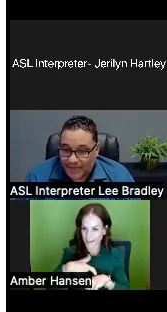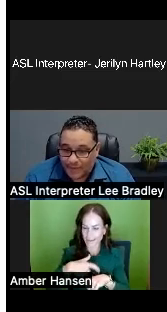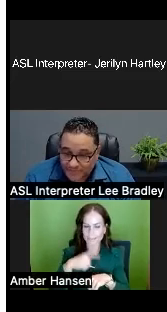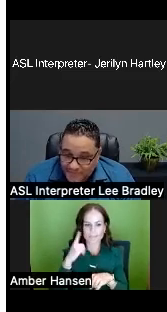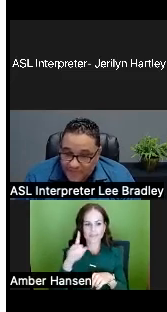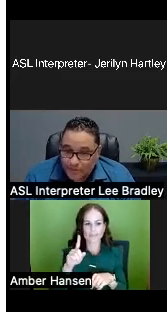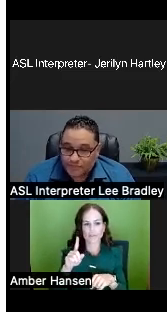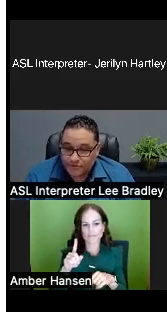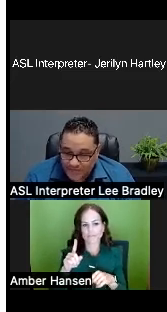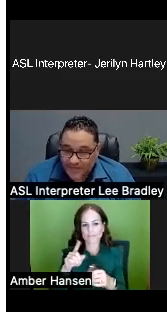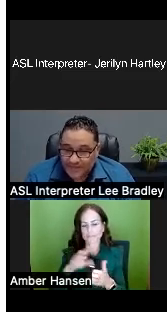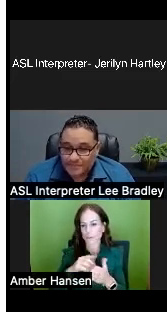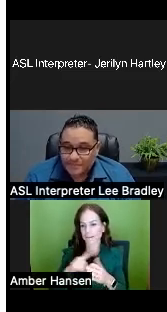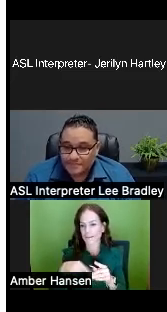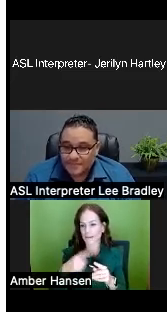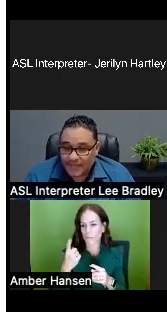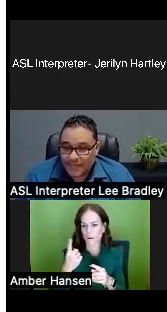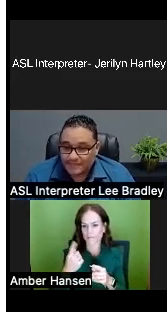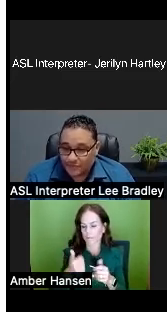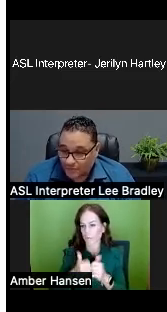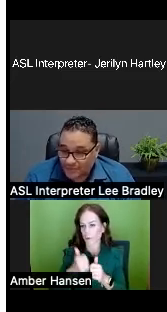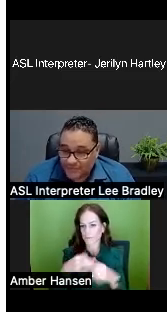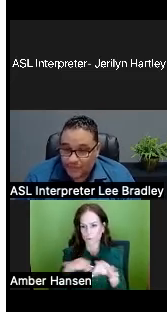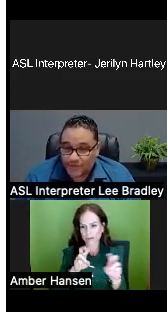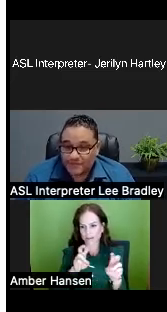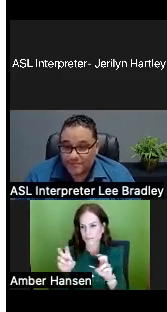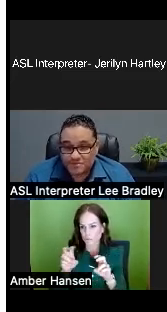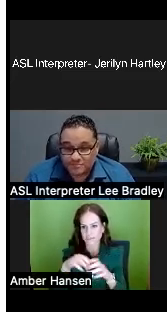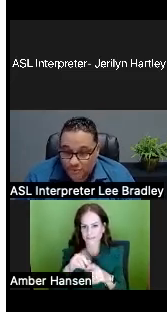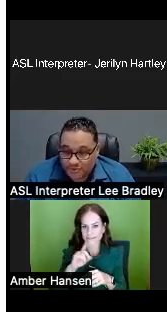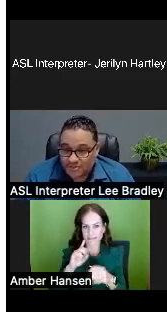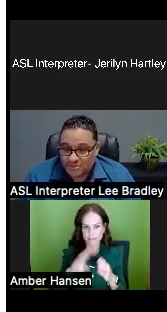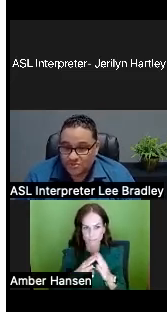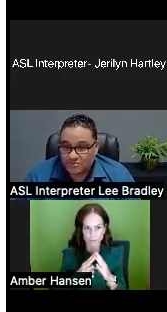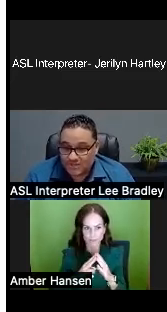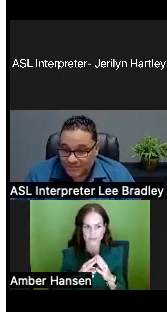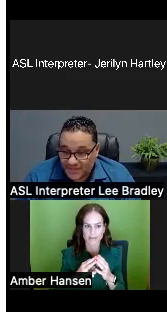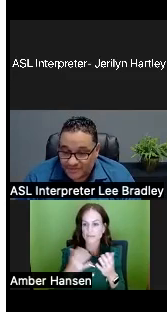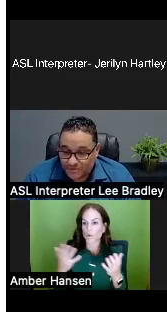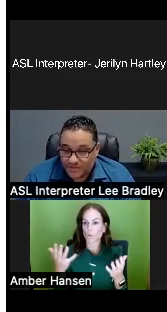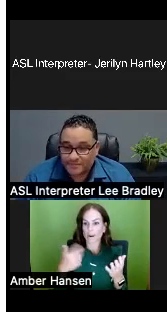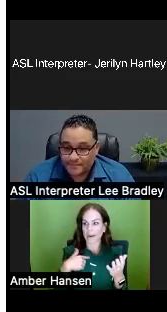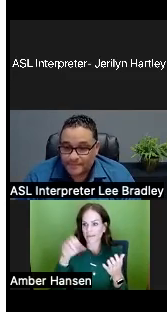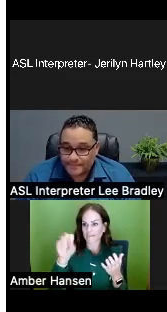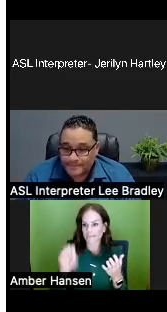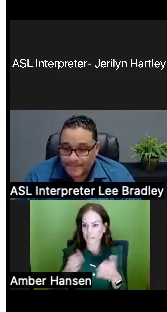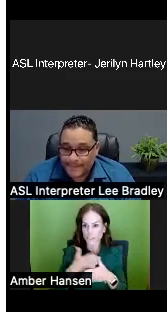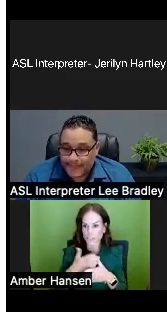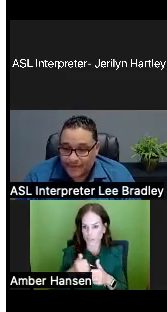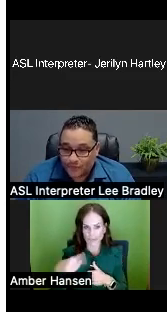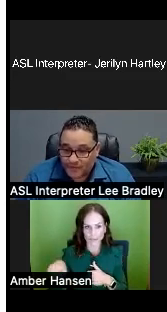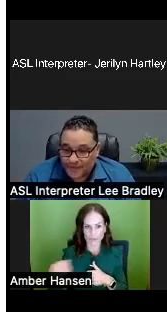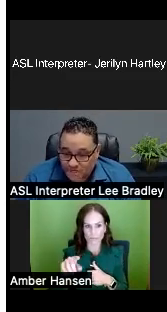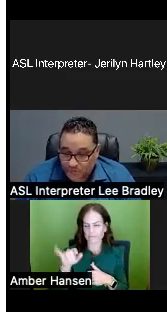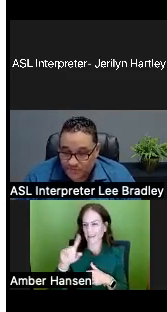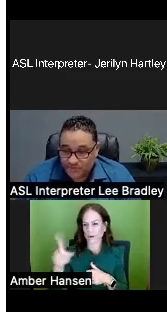And I want to thank you all for your time and for learning about one of the most important issues in the deaf community. And